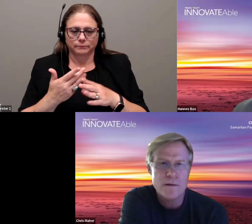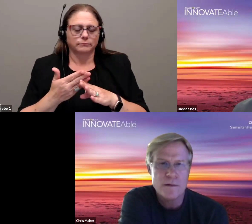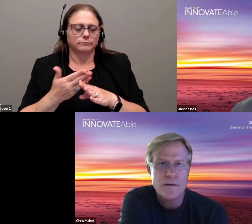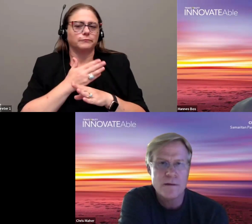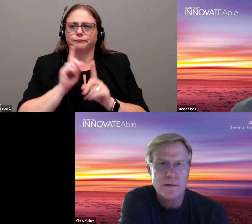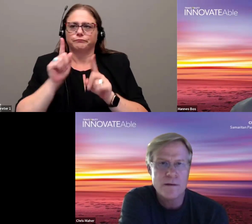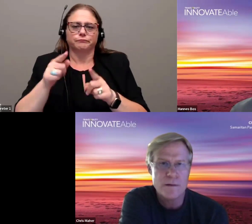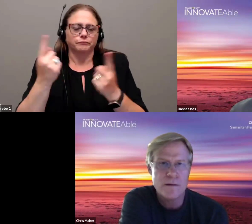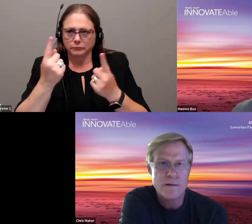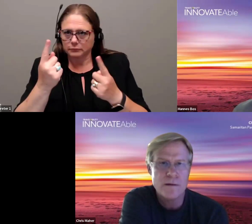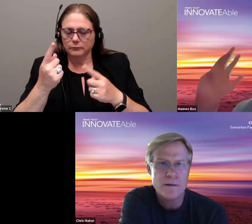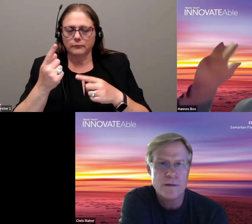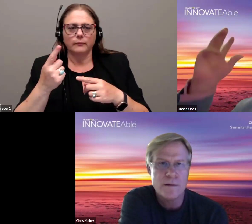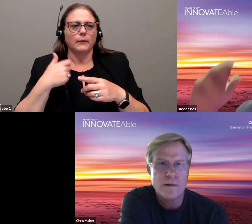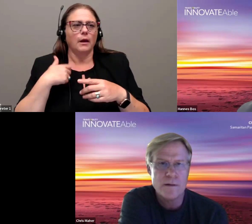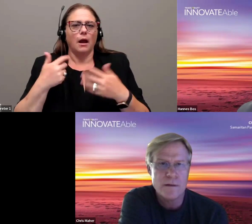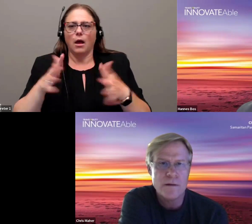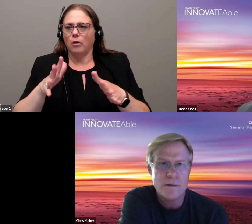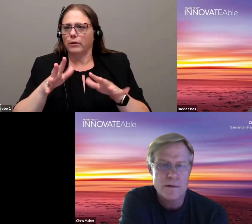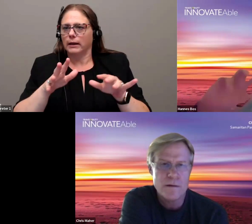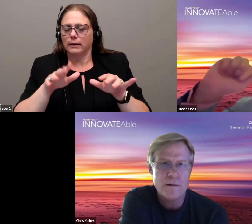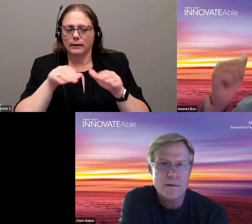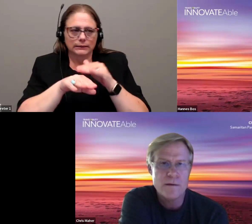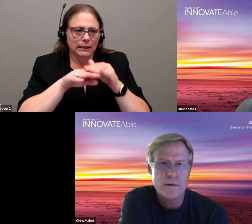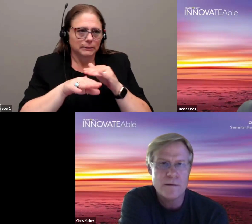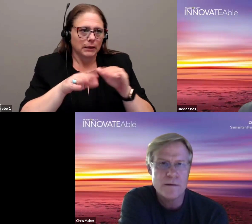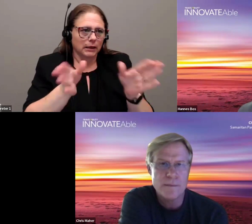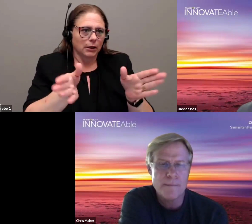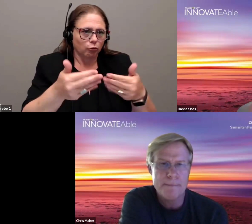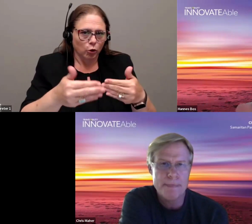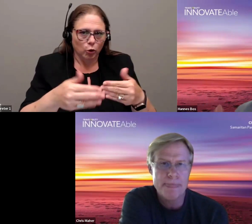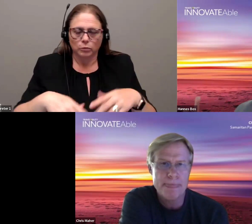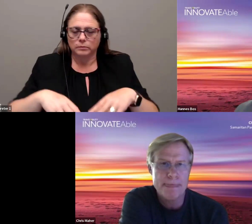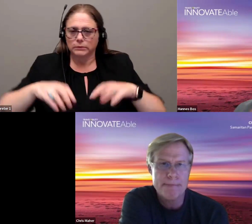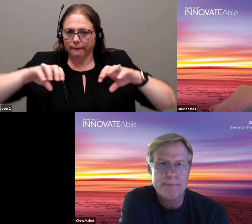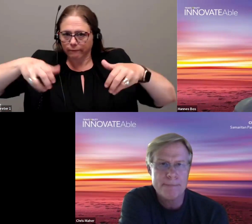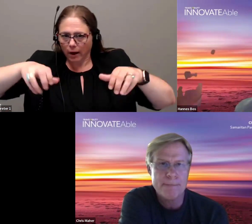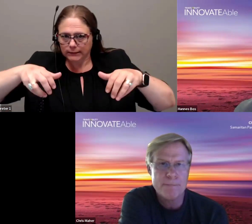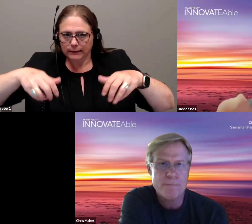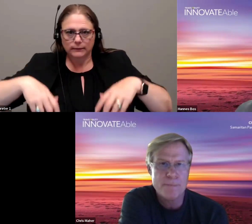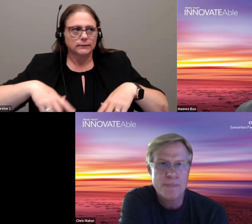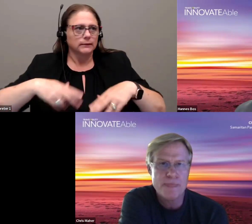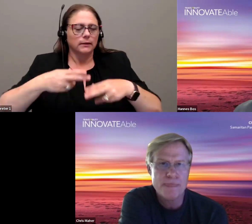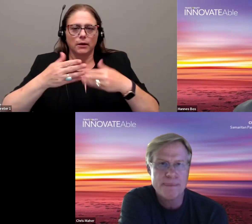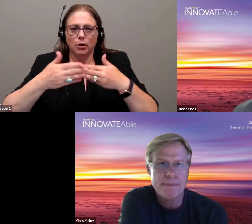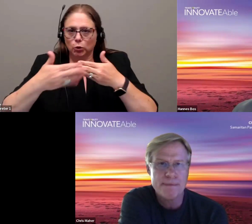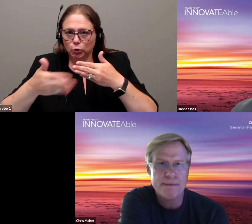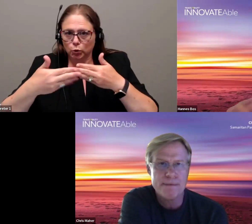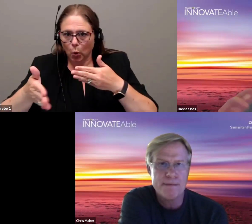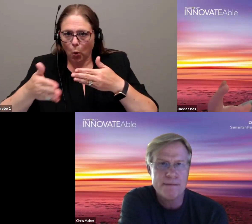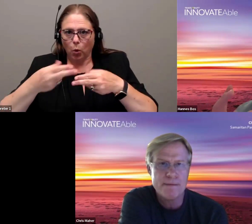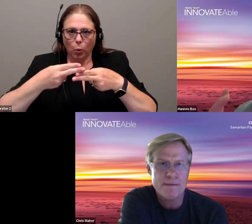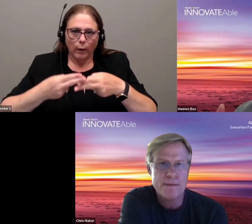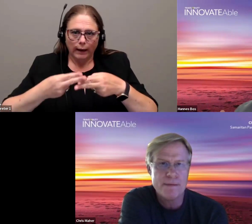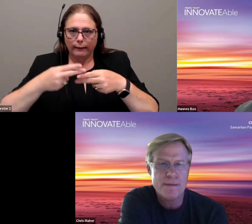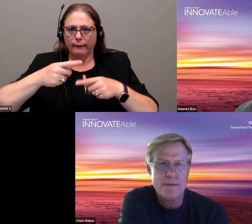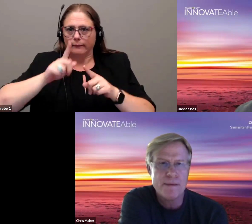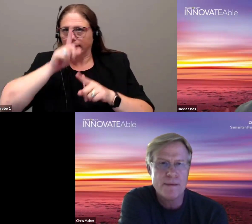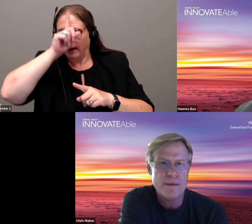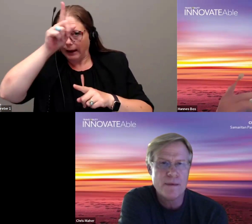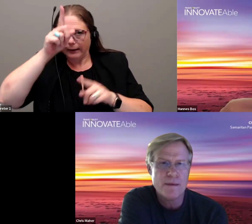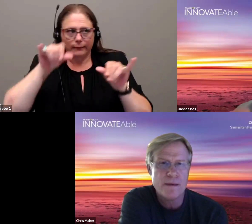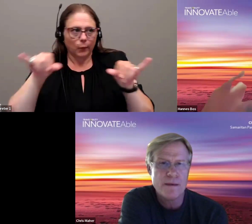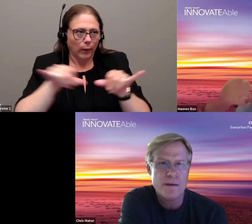all the disability rooms, from the Hoyer lift to the faucet, the width of the door, the height of the bed. AI models